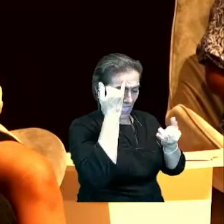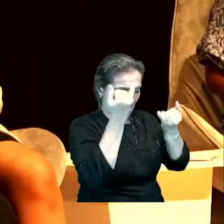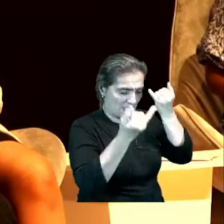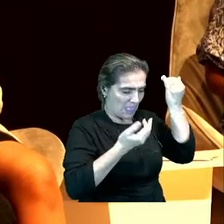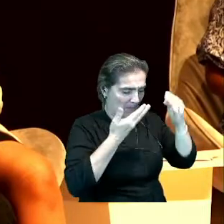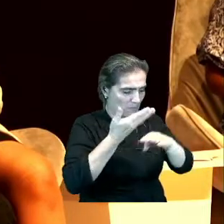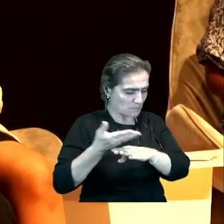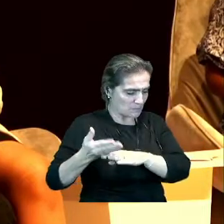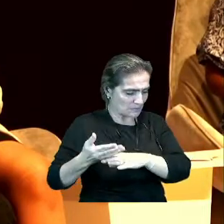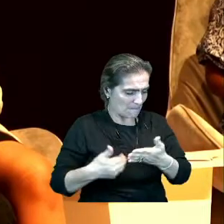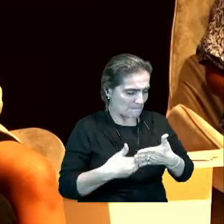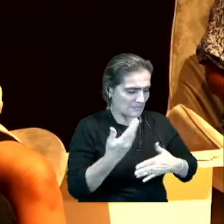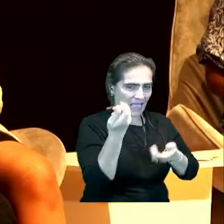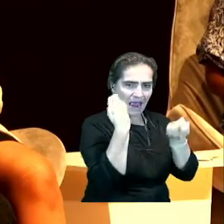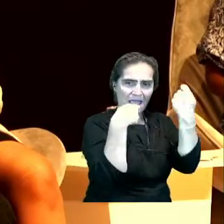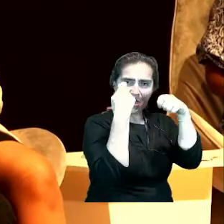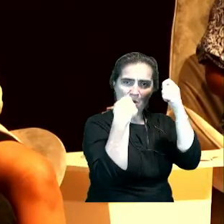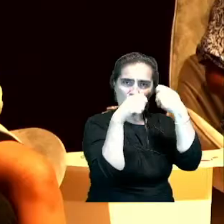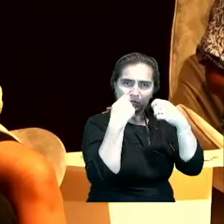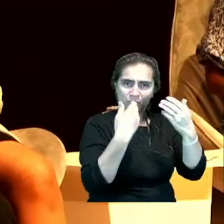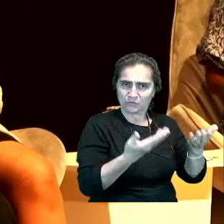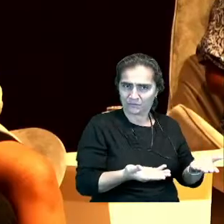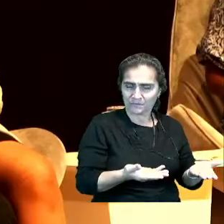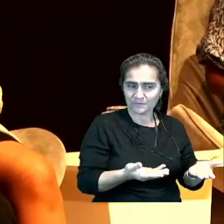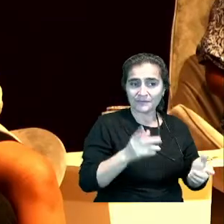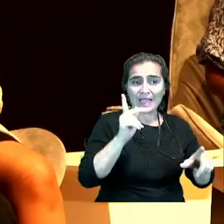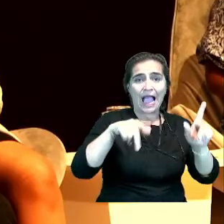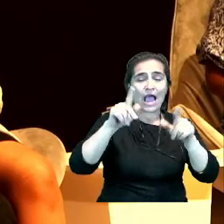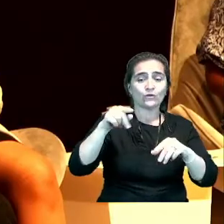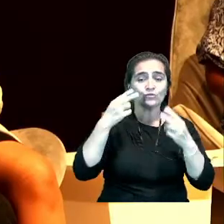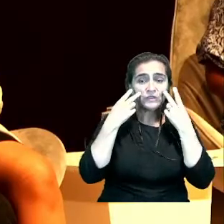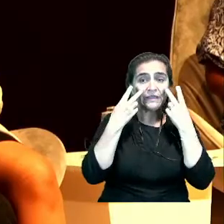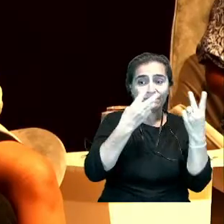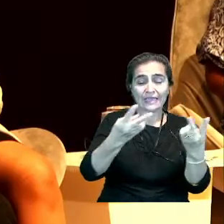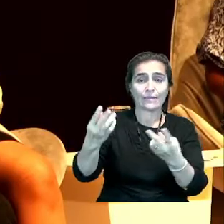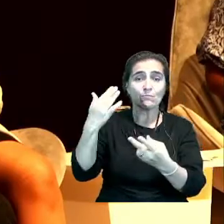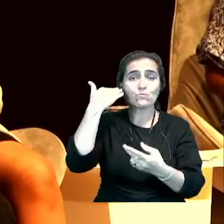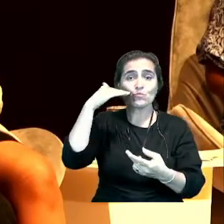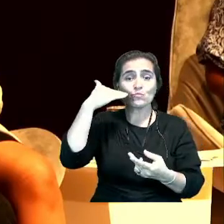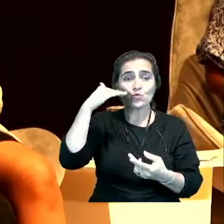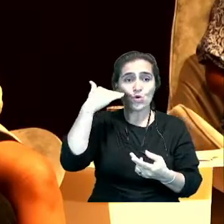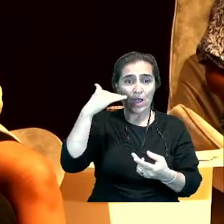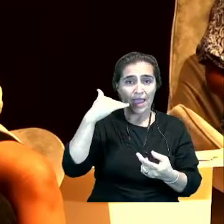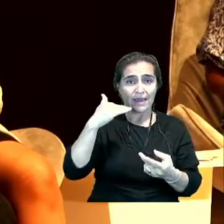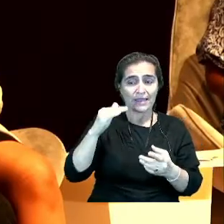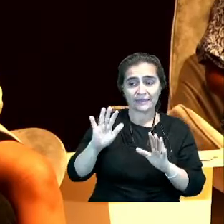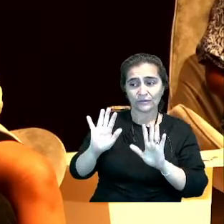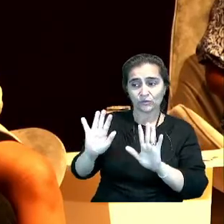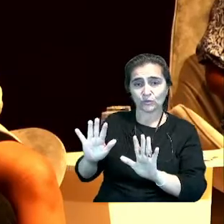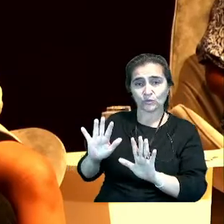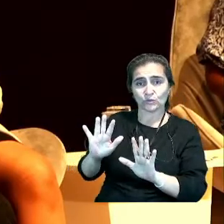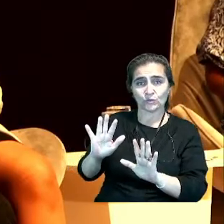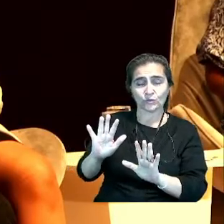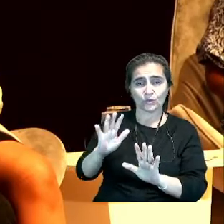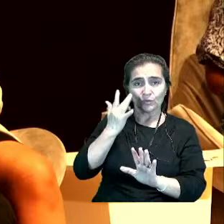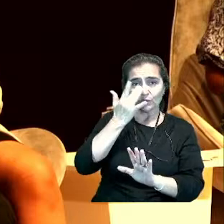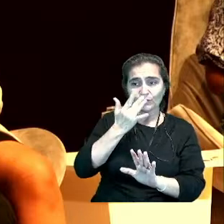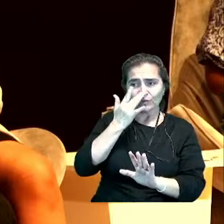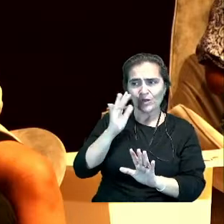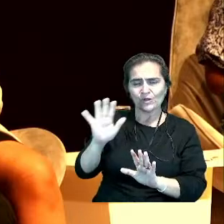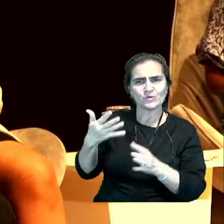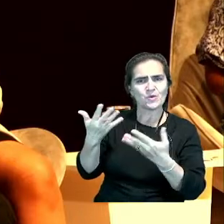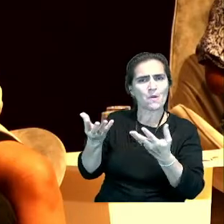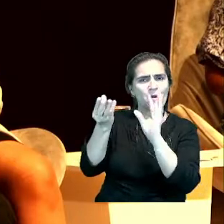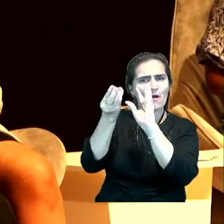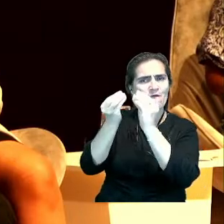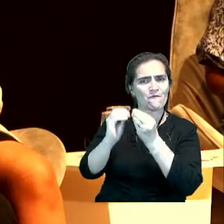Very important cultural creations as well. And as you can see, most of our women are dressed using